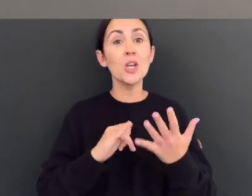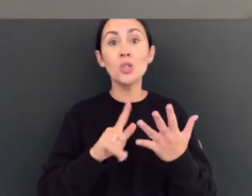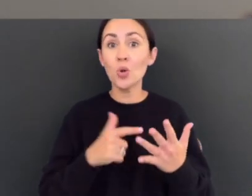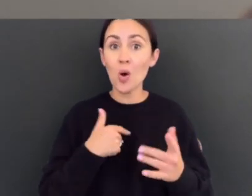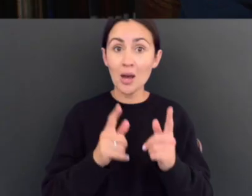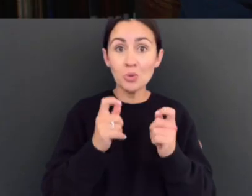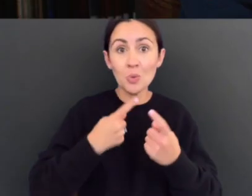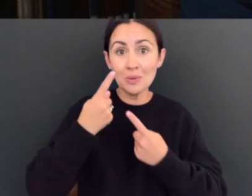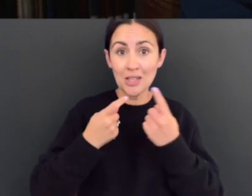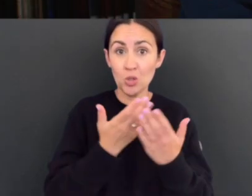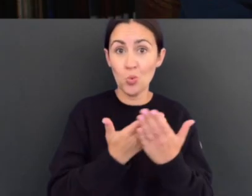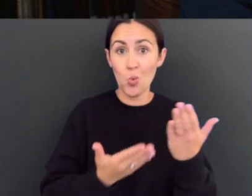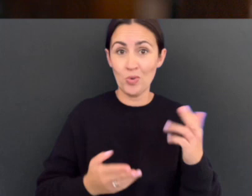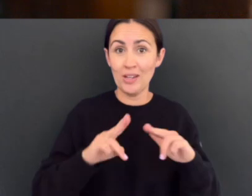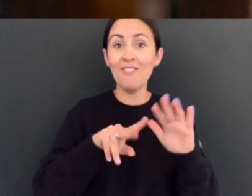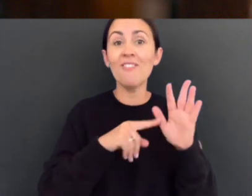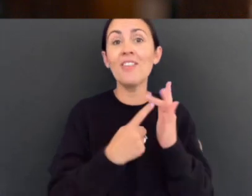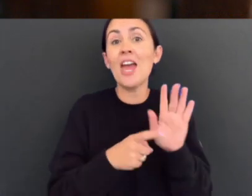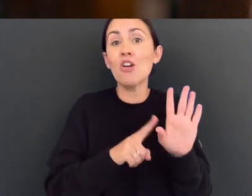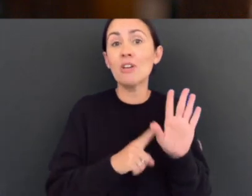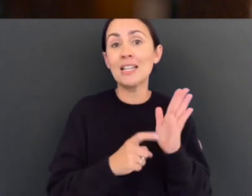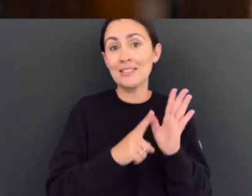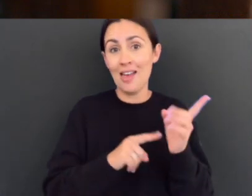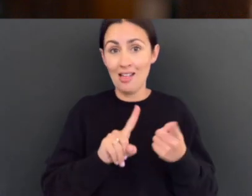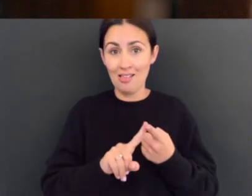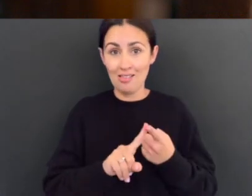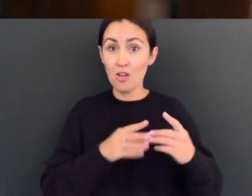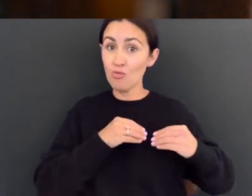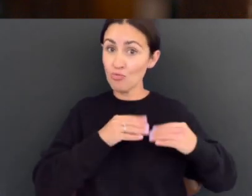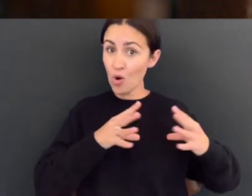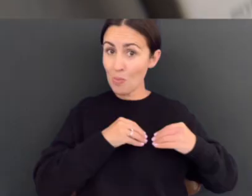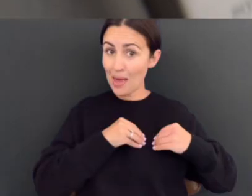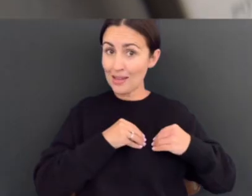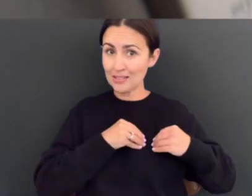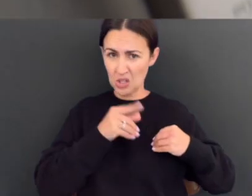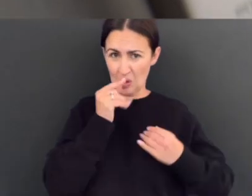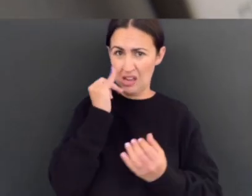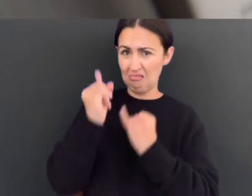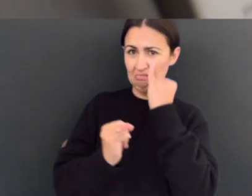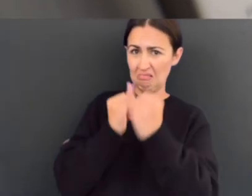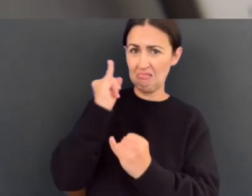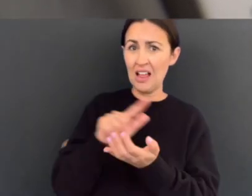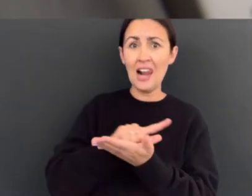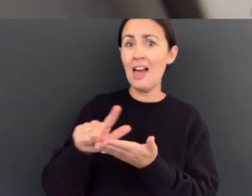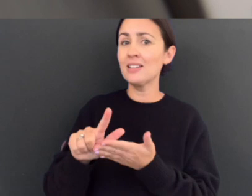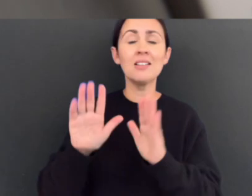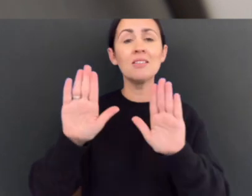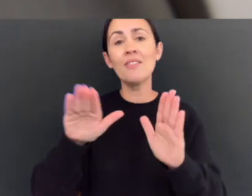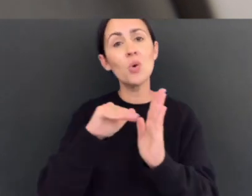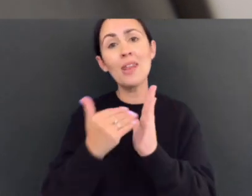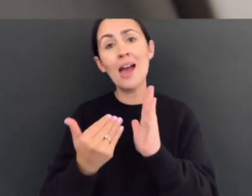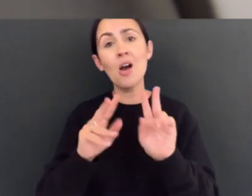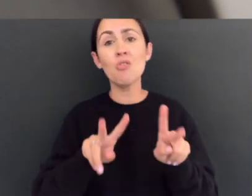a fairy tale, a romance. There will be time enough later to tear it to shreds. In the meantime, sit back and